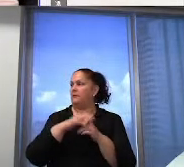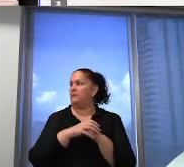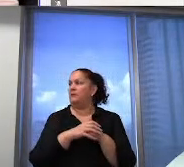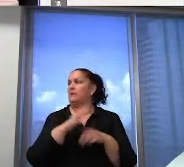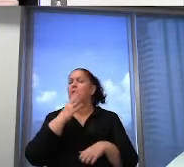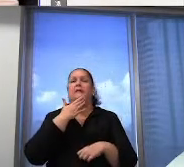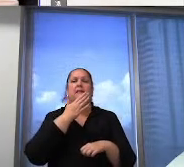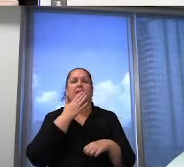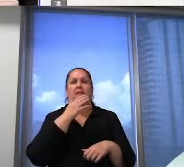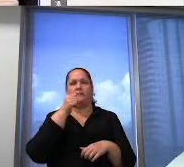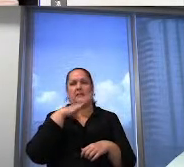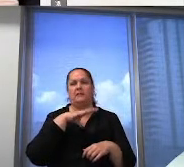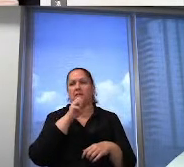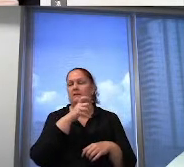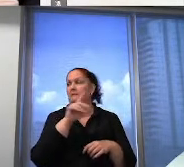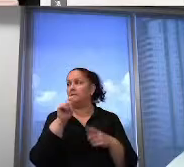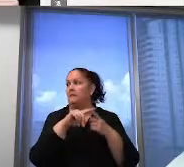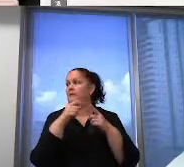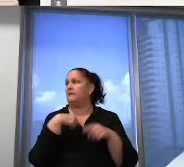please?